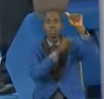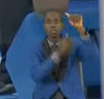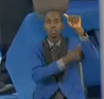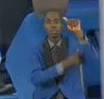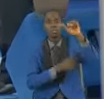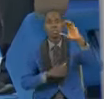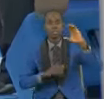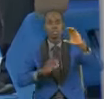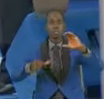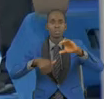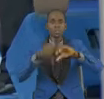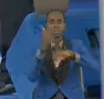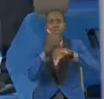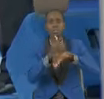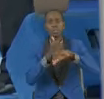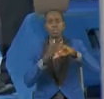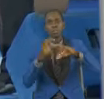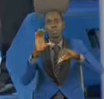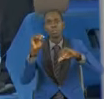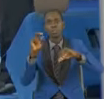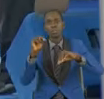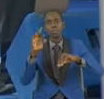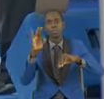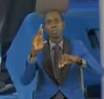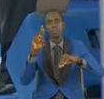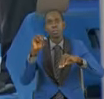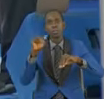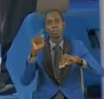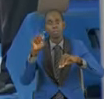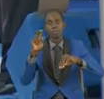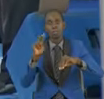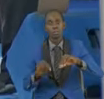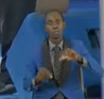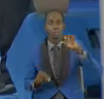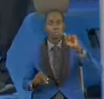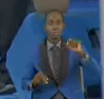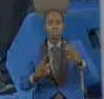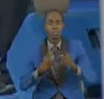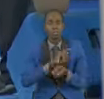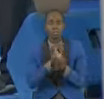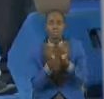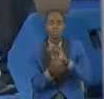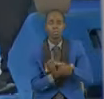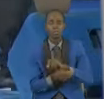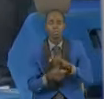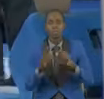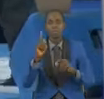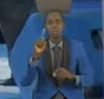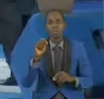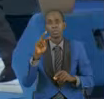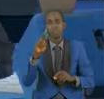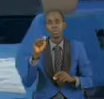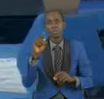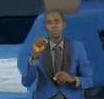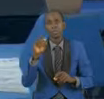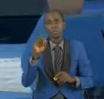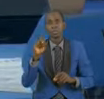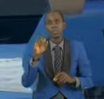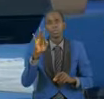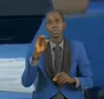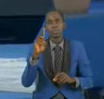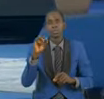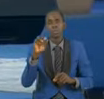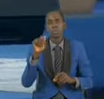confirmation. T, transformation. S, sustainance. Sustaining the